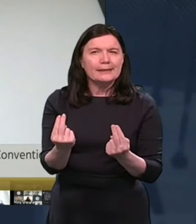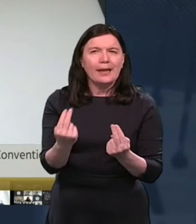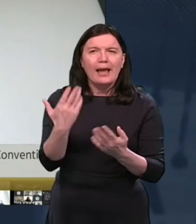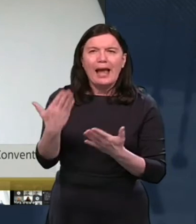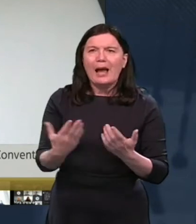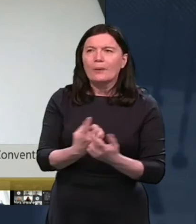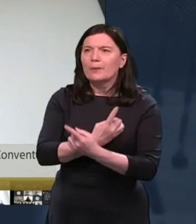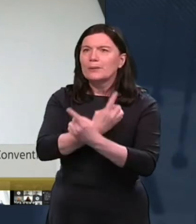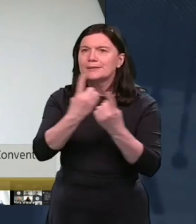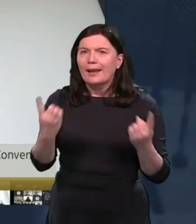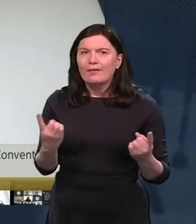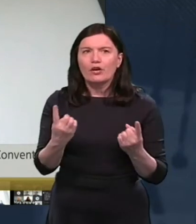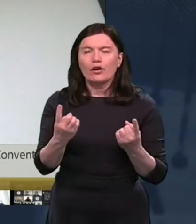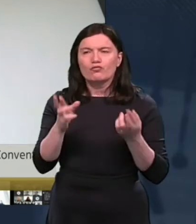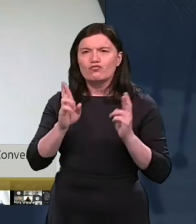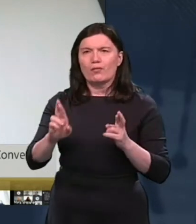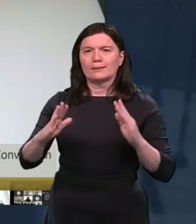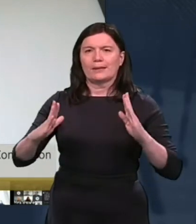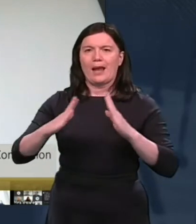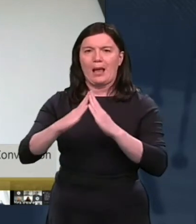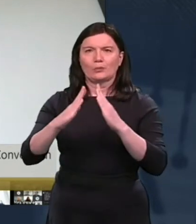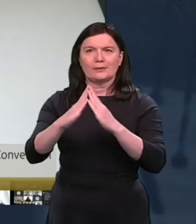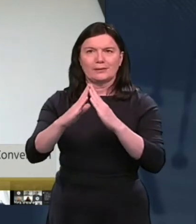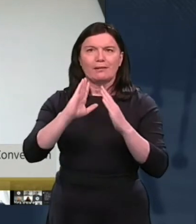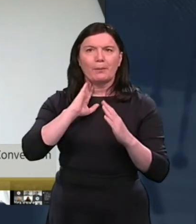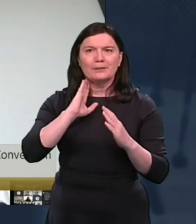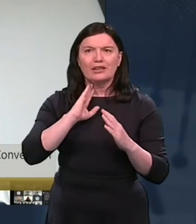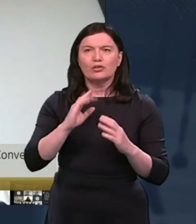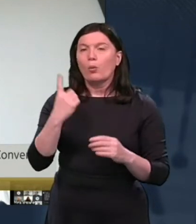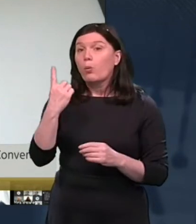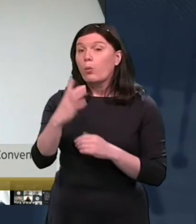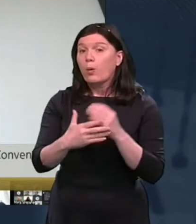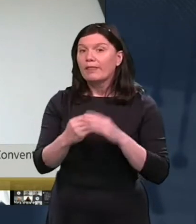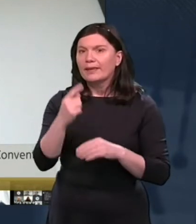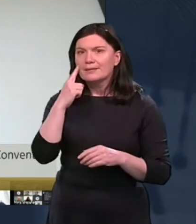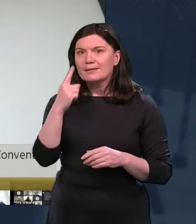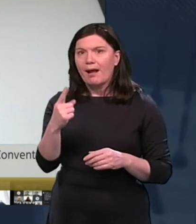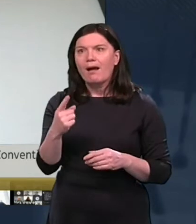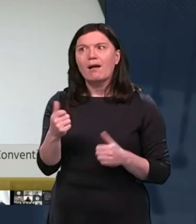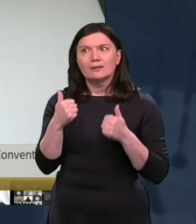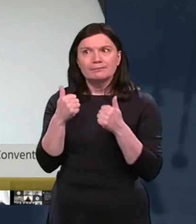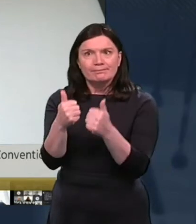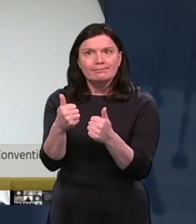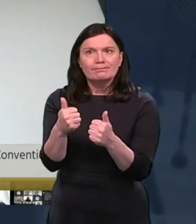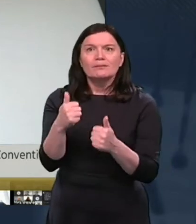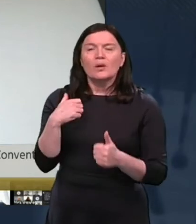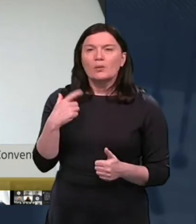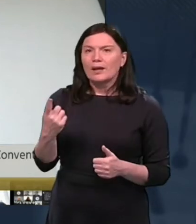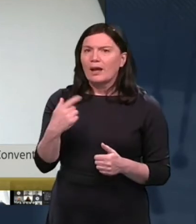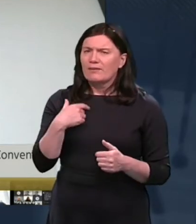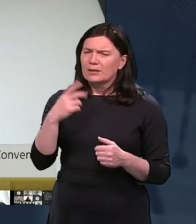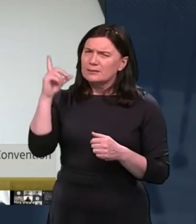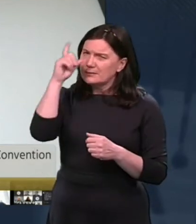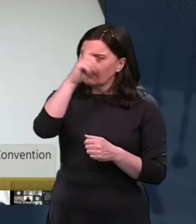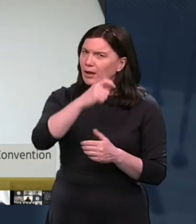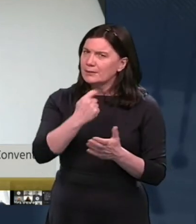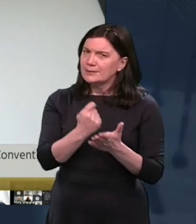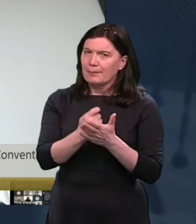housing units. And one thing which is really heartening, we know we've come through, you know, and we are experiencing a very difficult time in terms